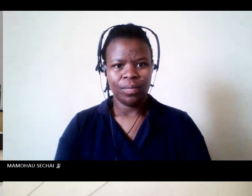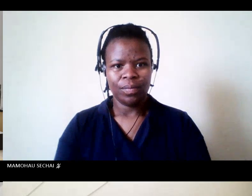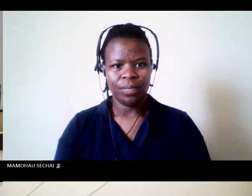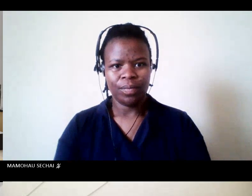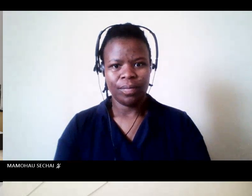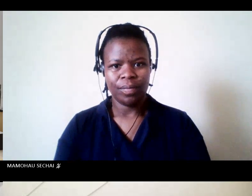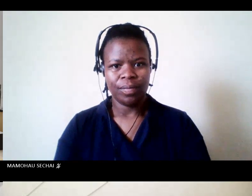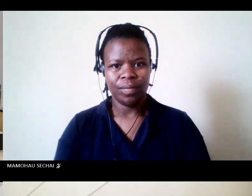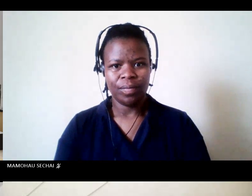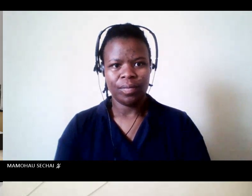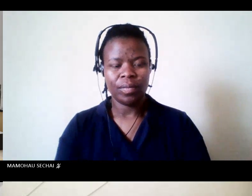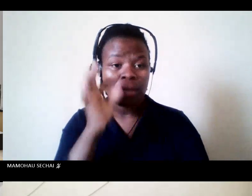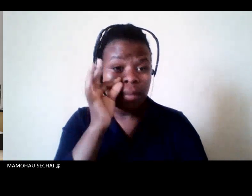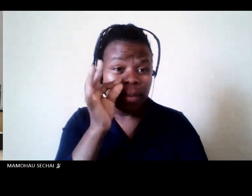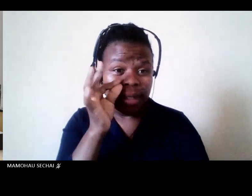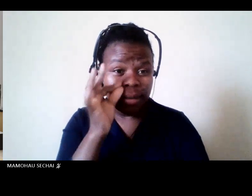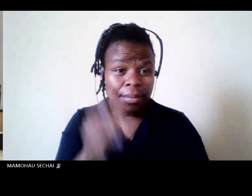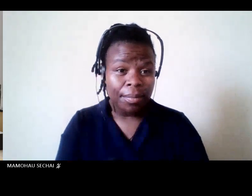Bali.